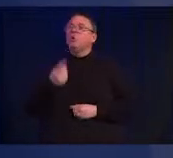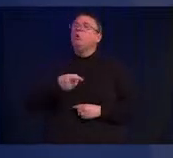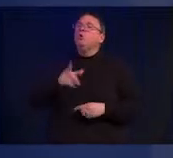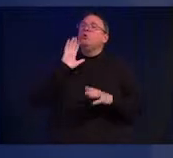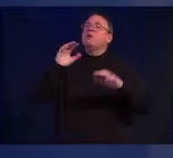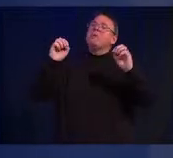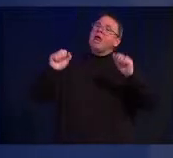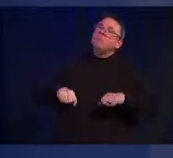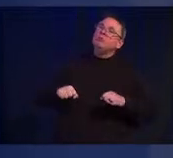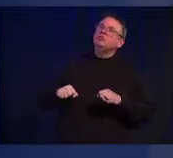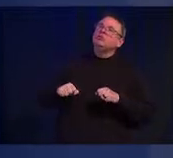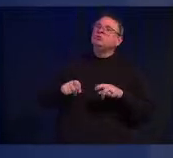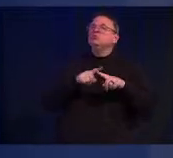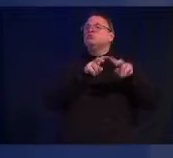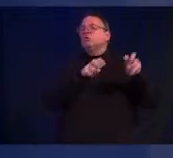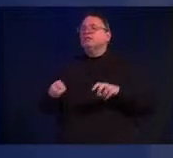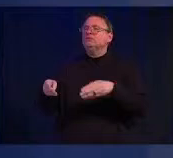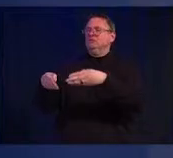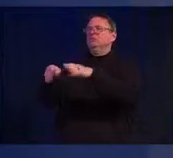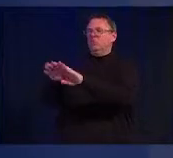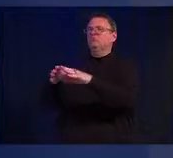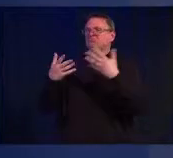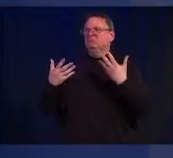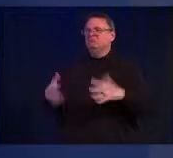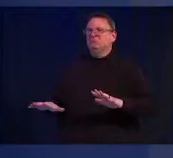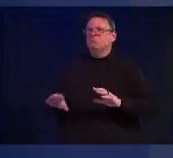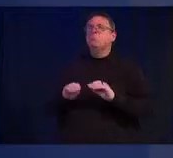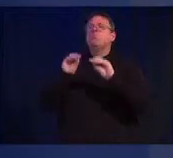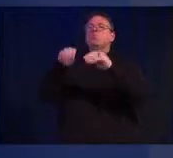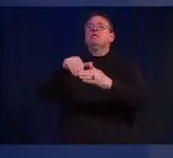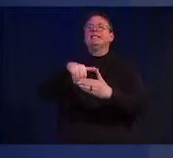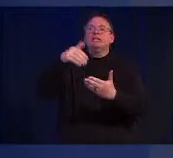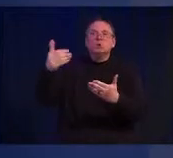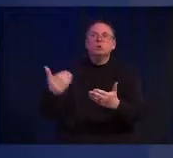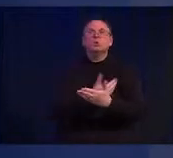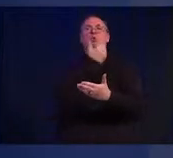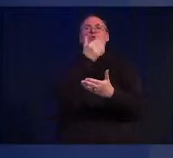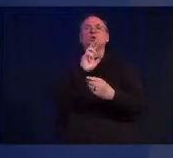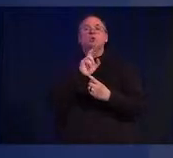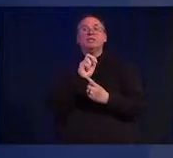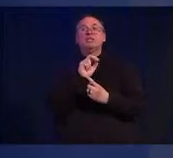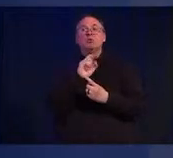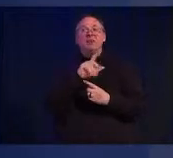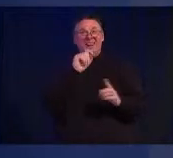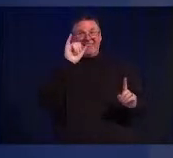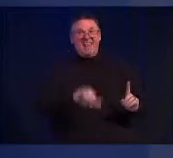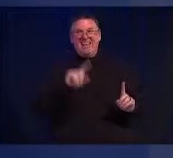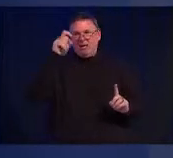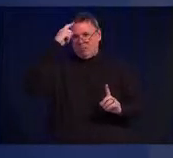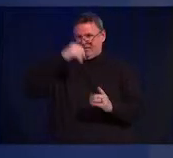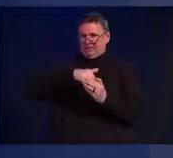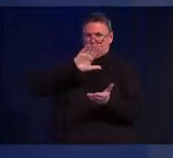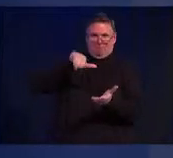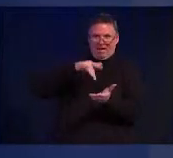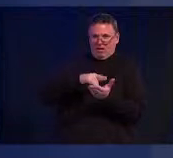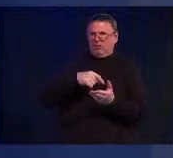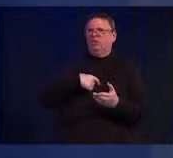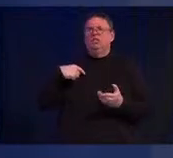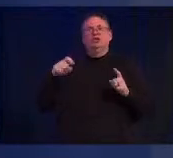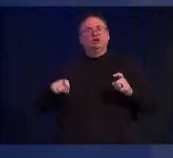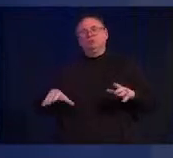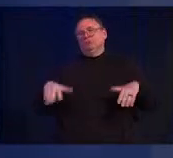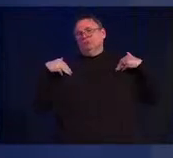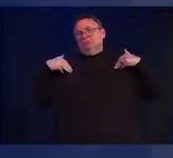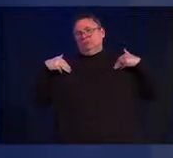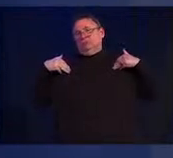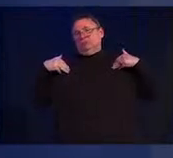transition or to shut down and go into more renewable, which is the government getting in the middle of something where we shouldn't be. So there